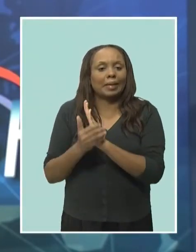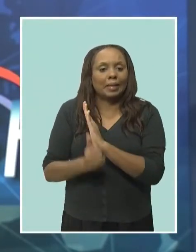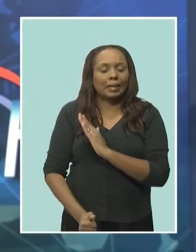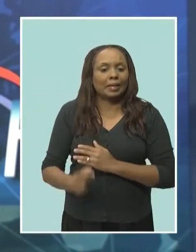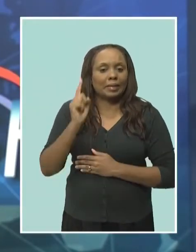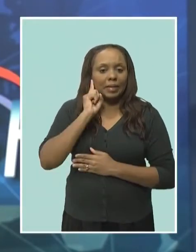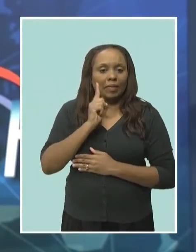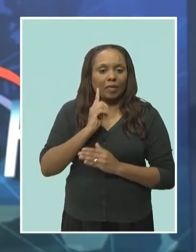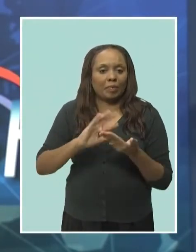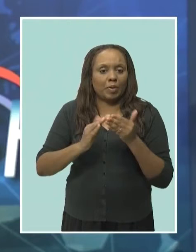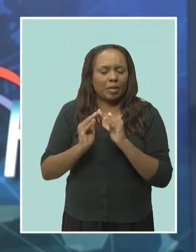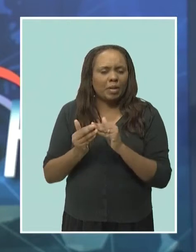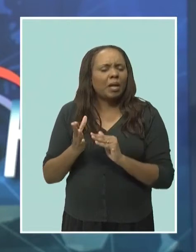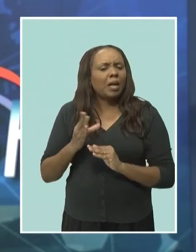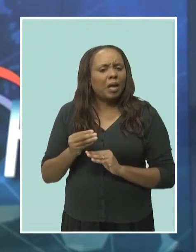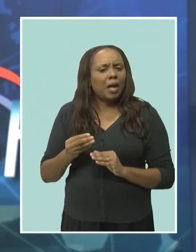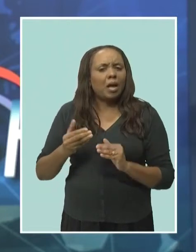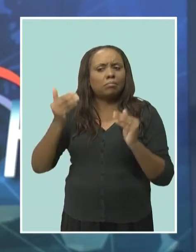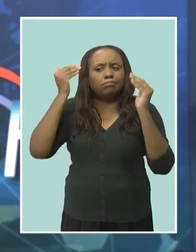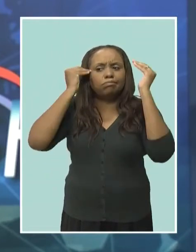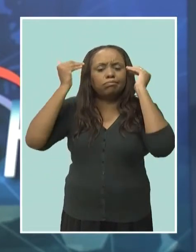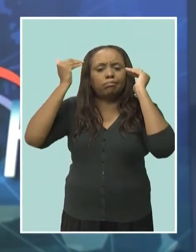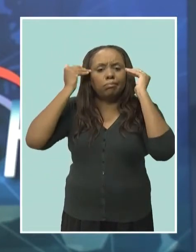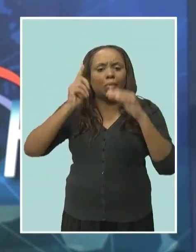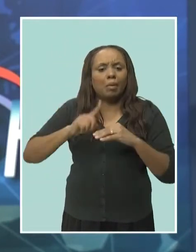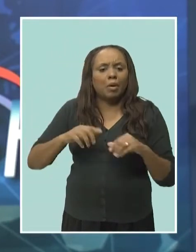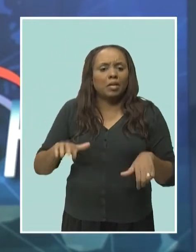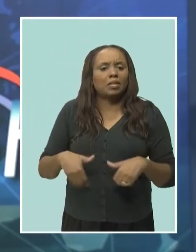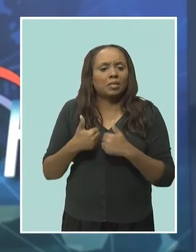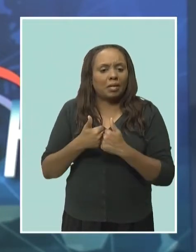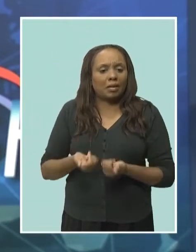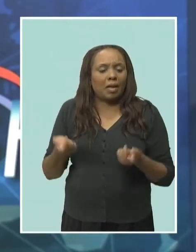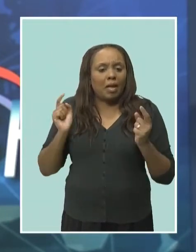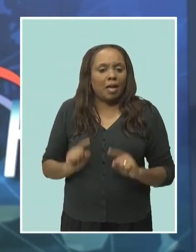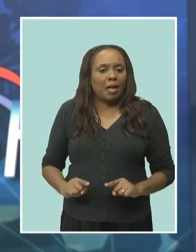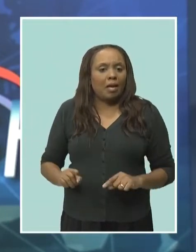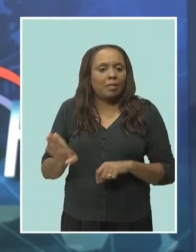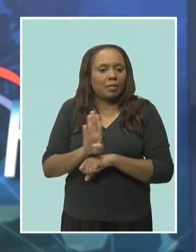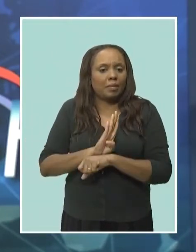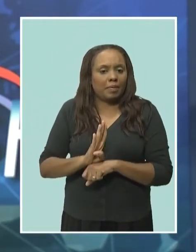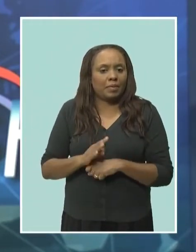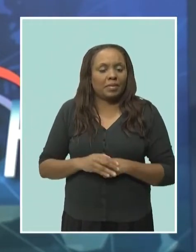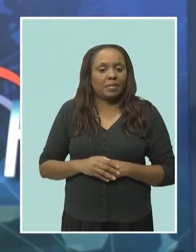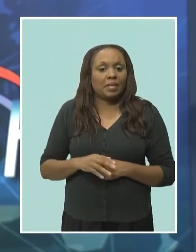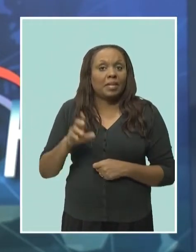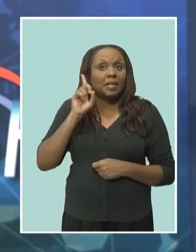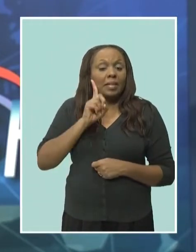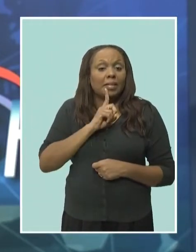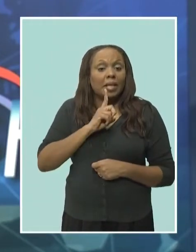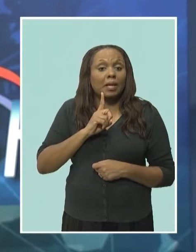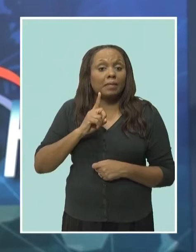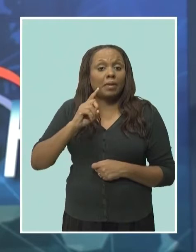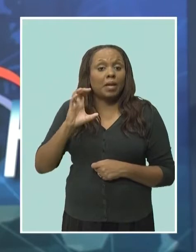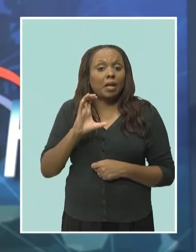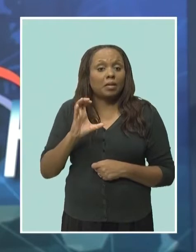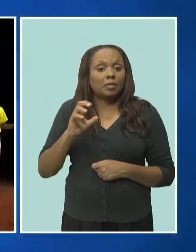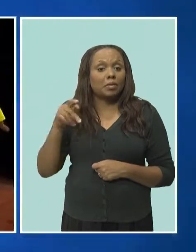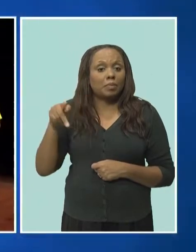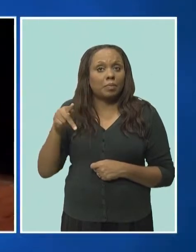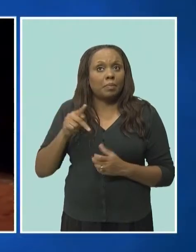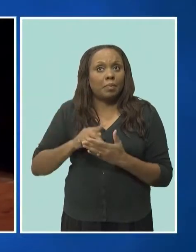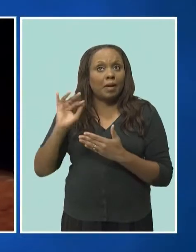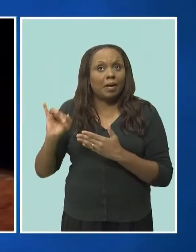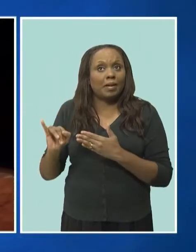deaf community and raising awareness of the challenges they encounter has been held right here in Barbados. The Deaf Calypso project,